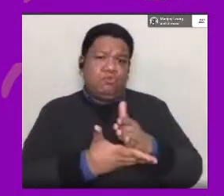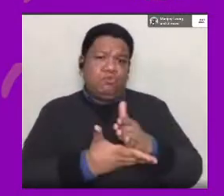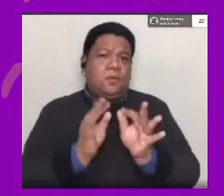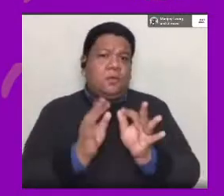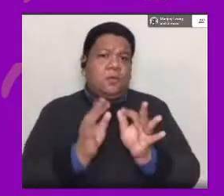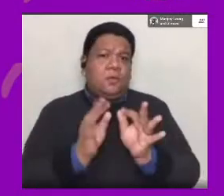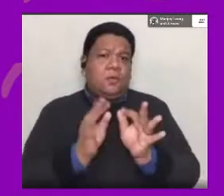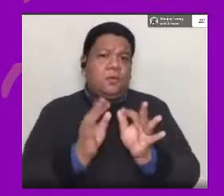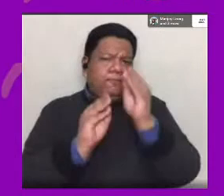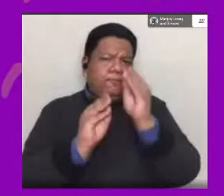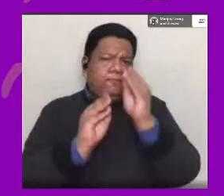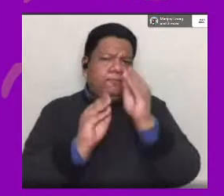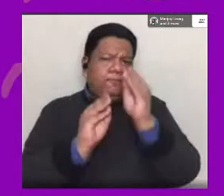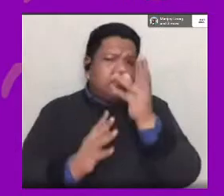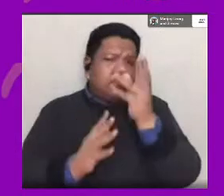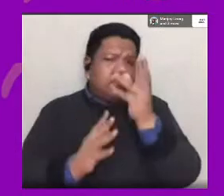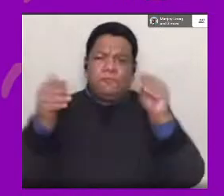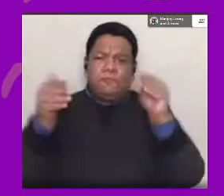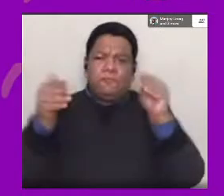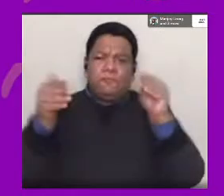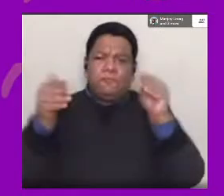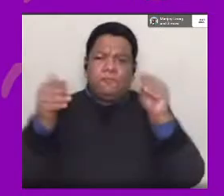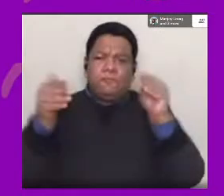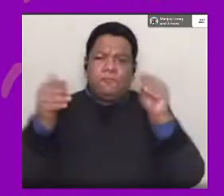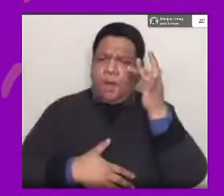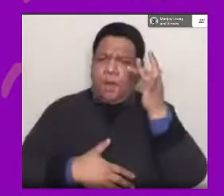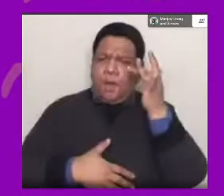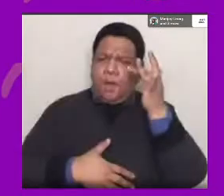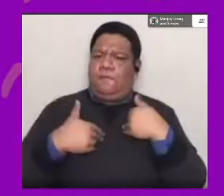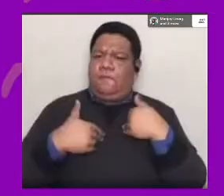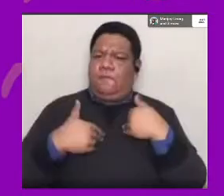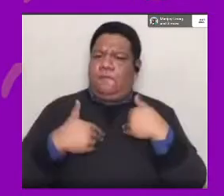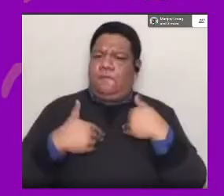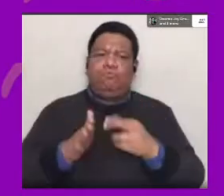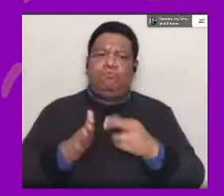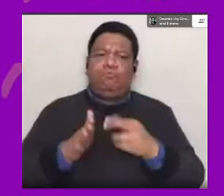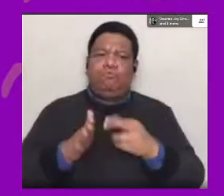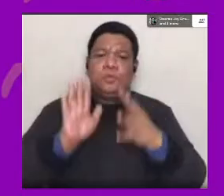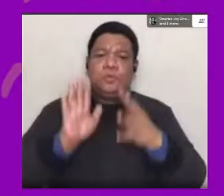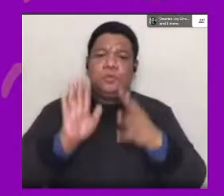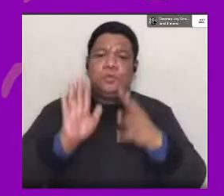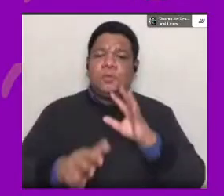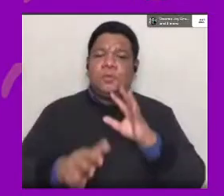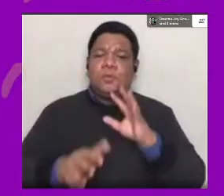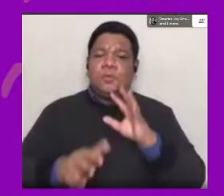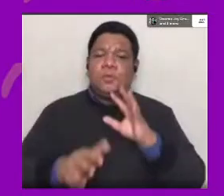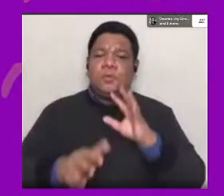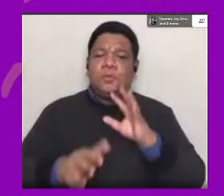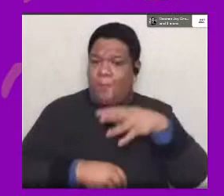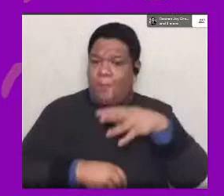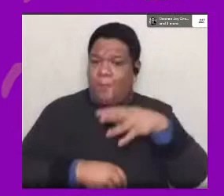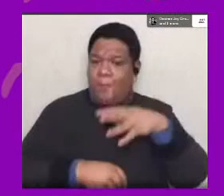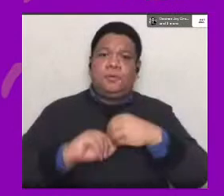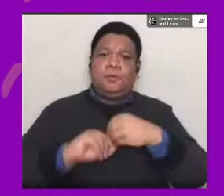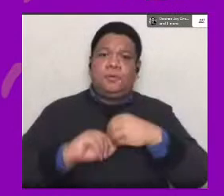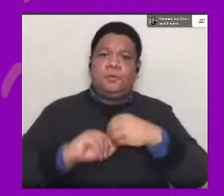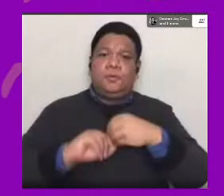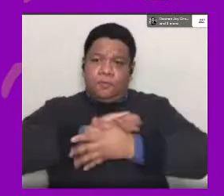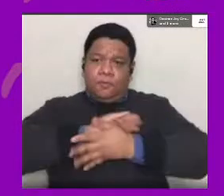us, focused on why meaningful representation and engagement of women in COVID-19 vaccine